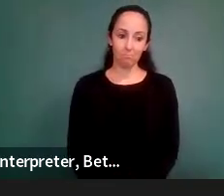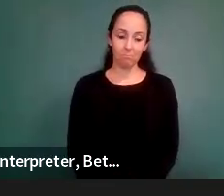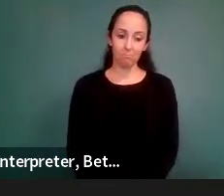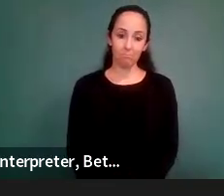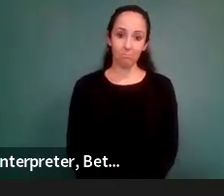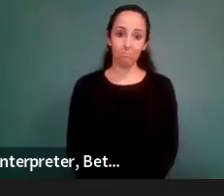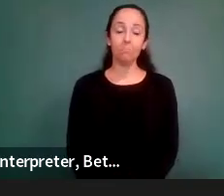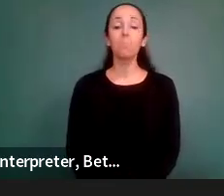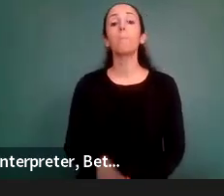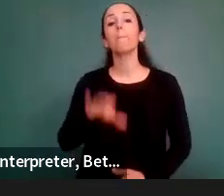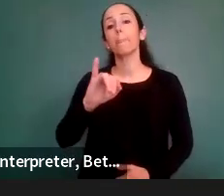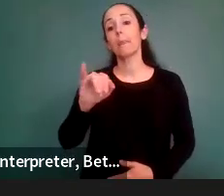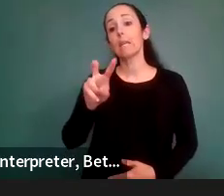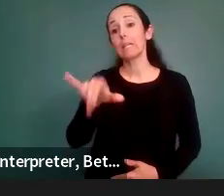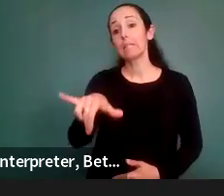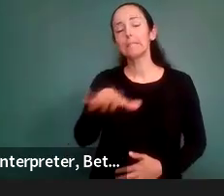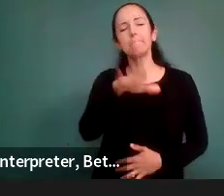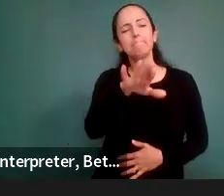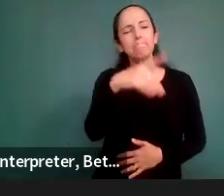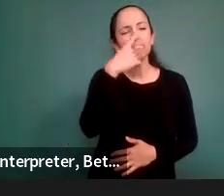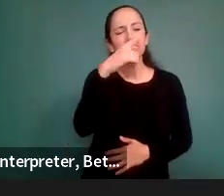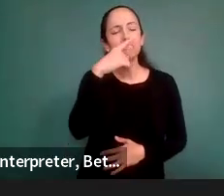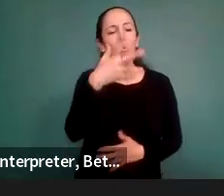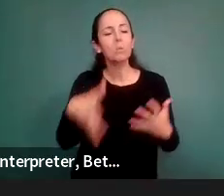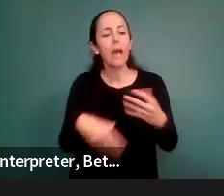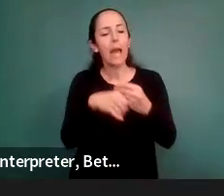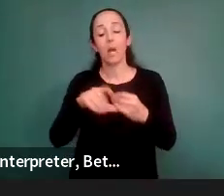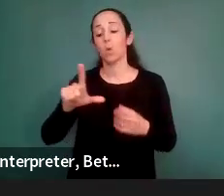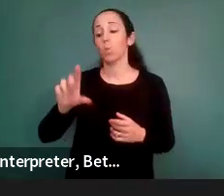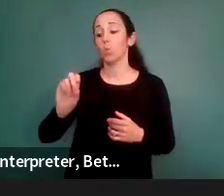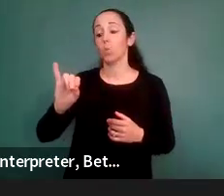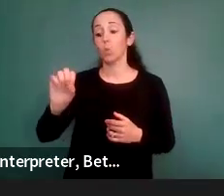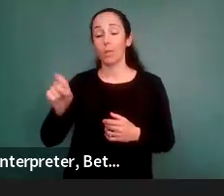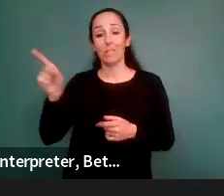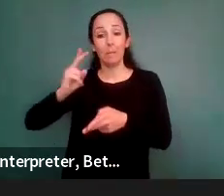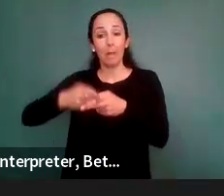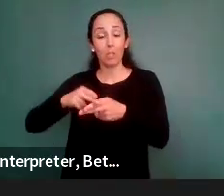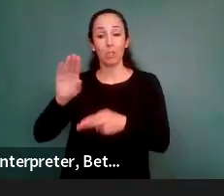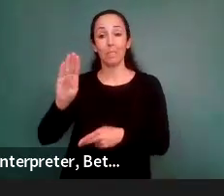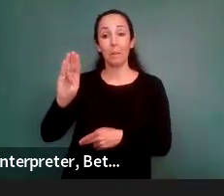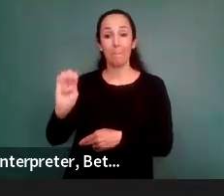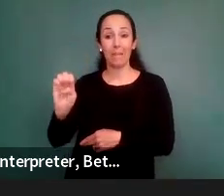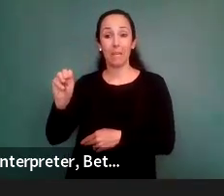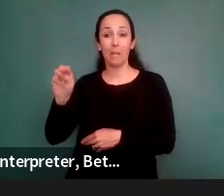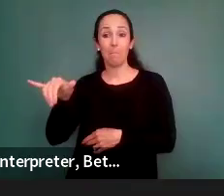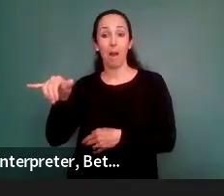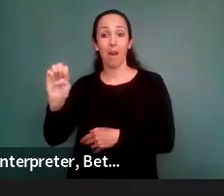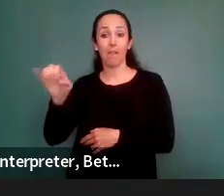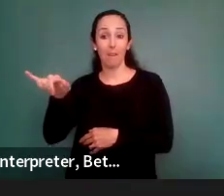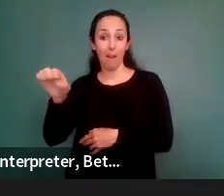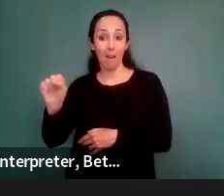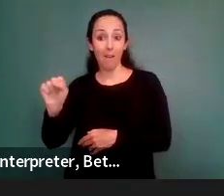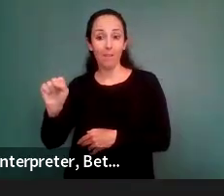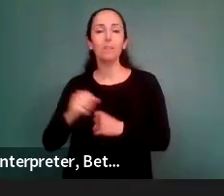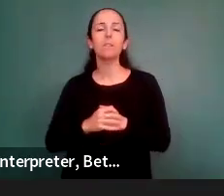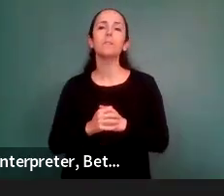Brian, if I could add real quickly, Lewis touched on Be My Eyes, and I wanted to share with the audience or